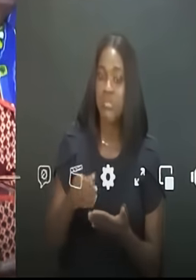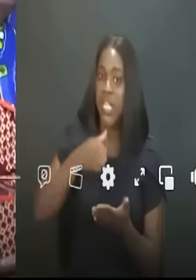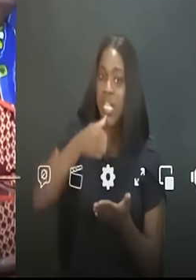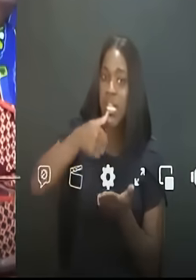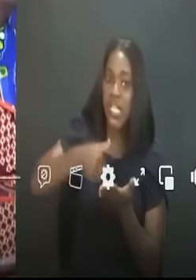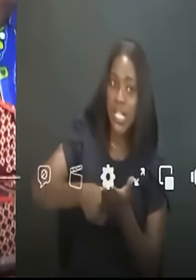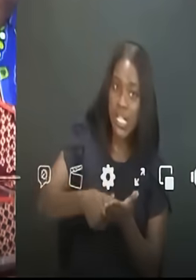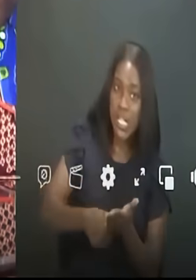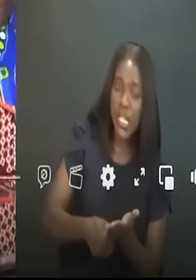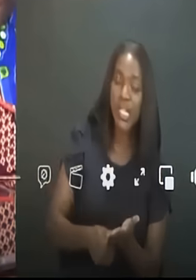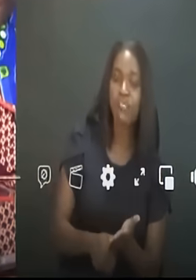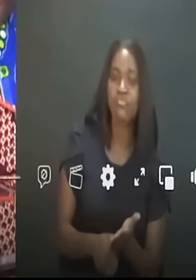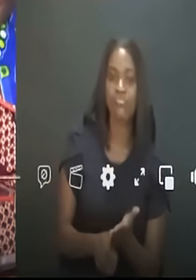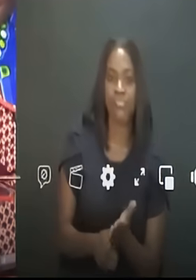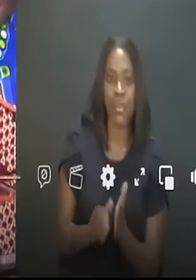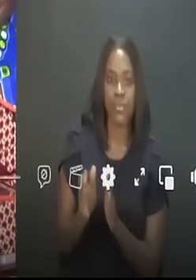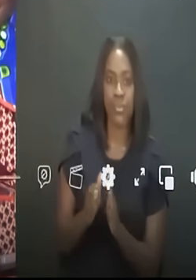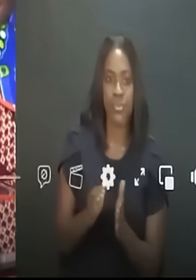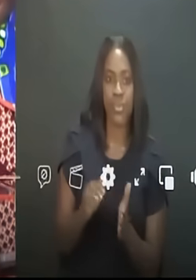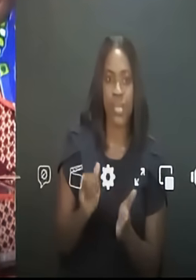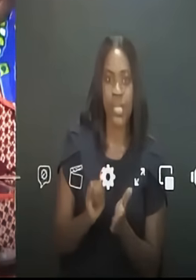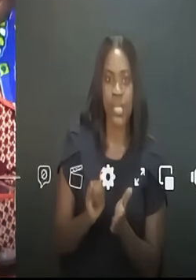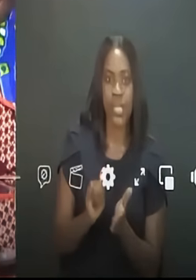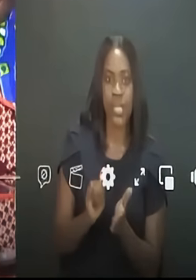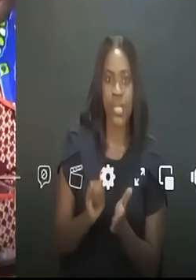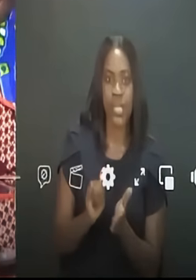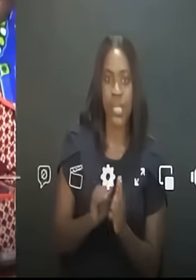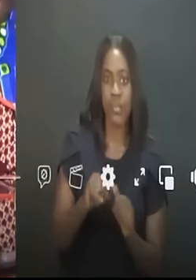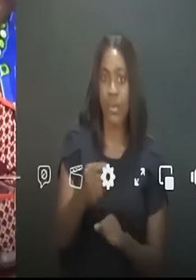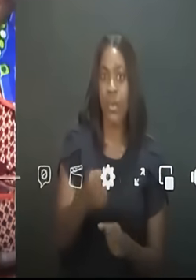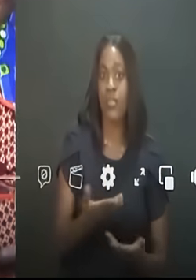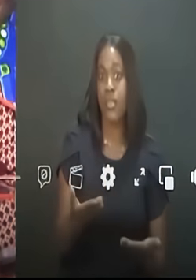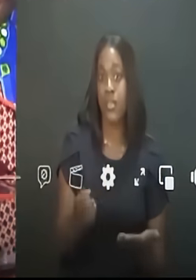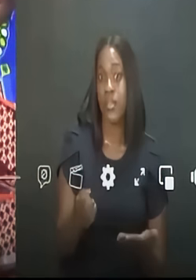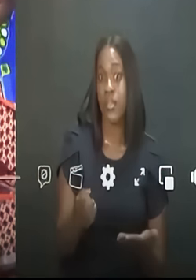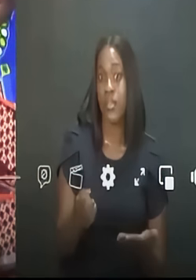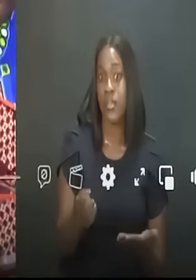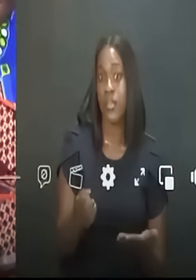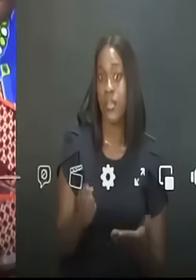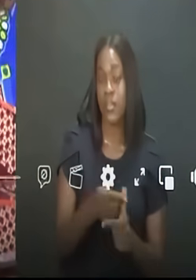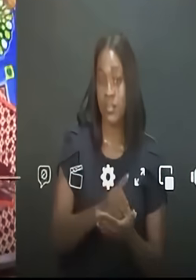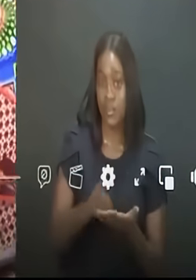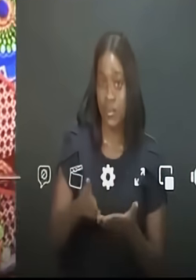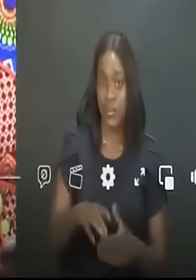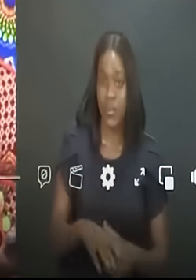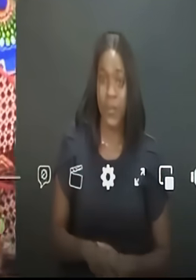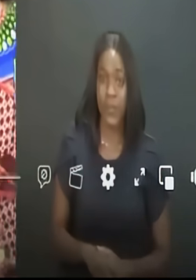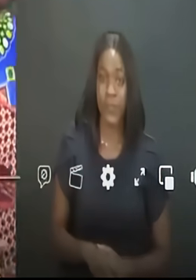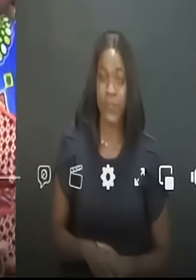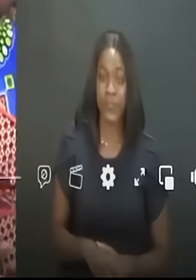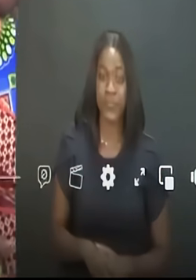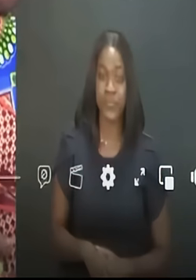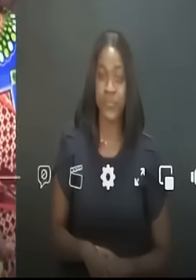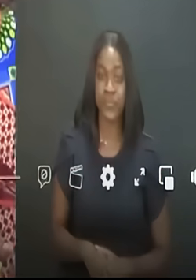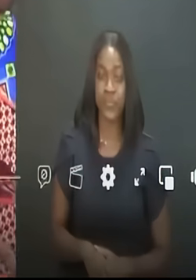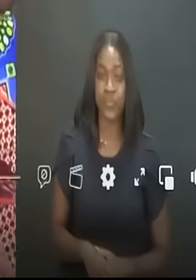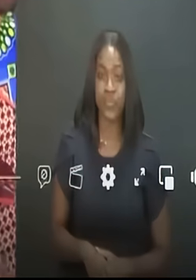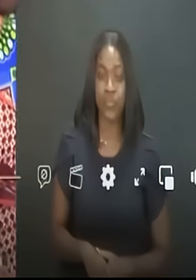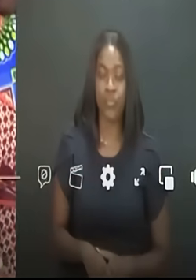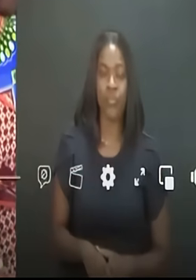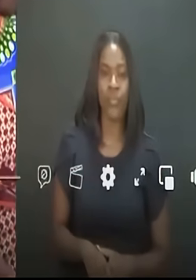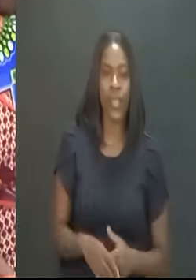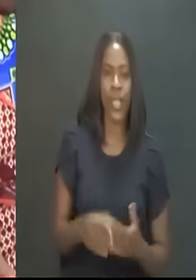questions next week. Then, Mr. Speaker, on motions, we have